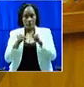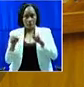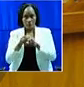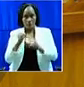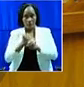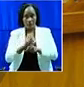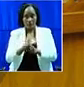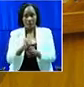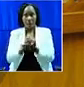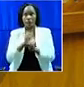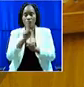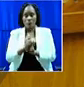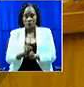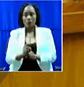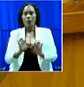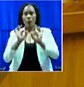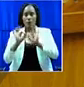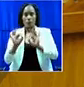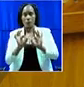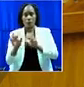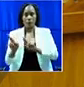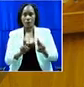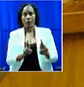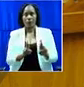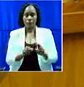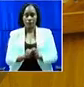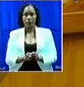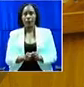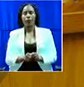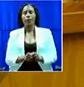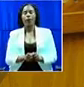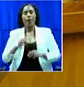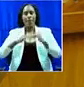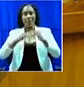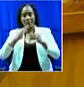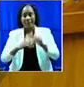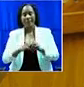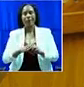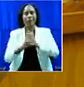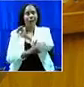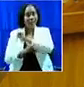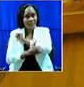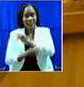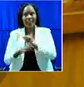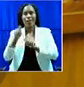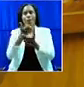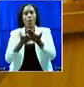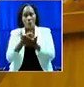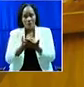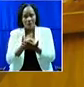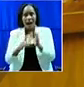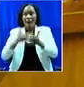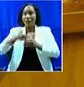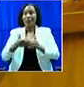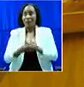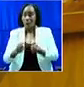must repair, and restore our country, not after COVID, but right now, in the midst of